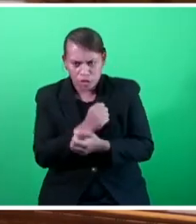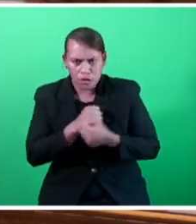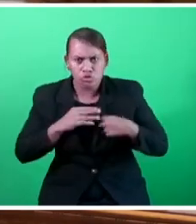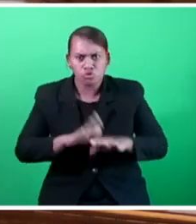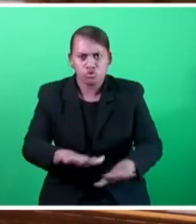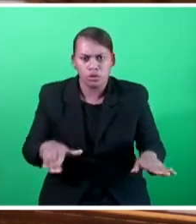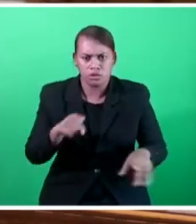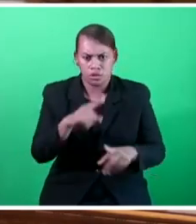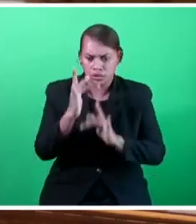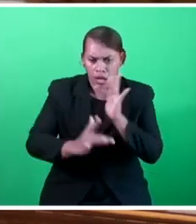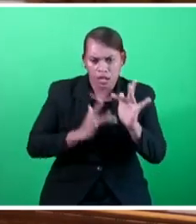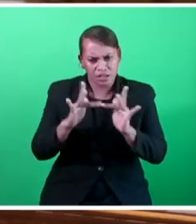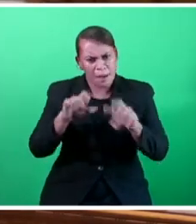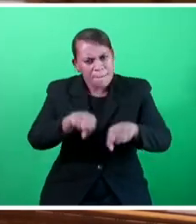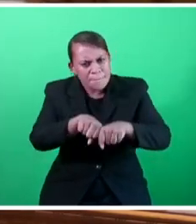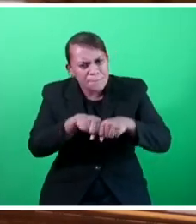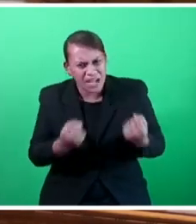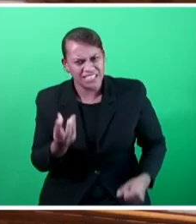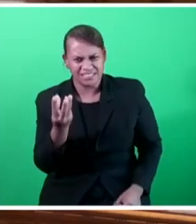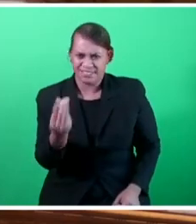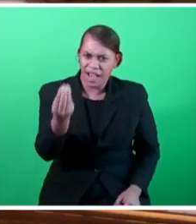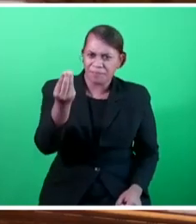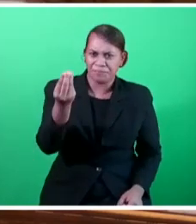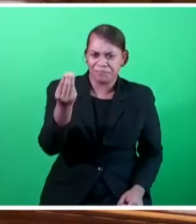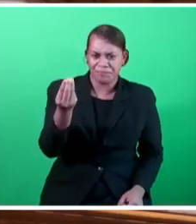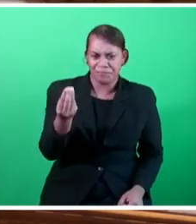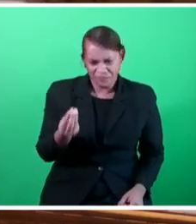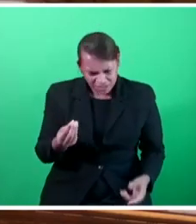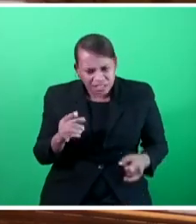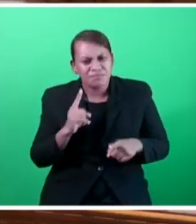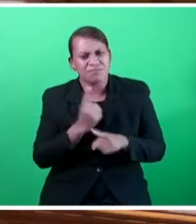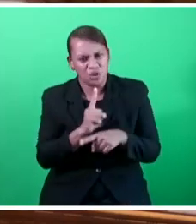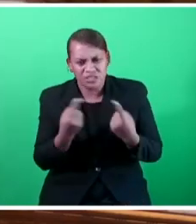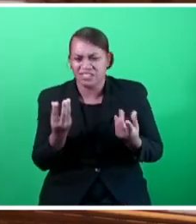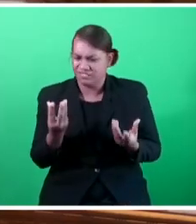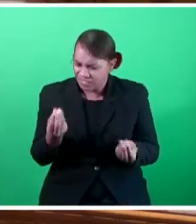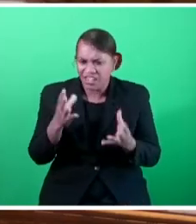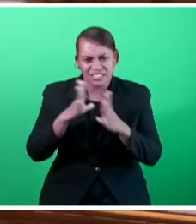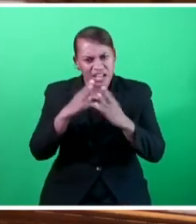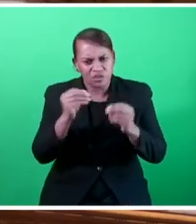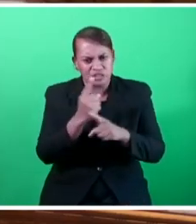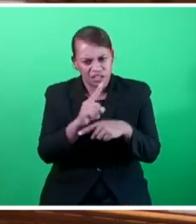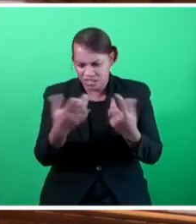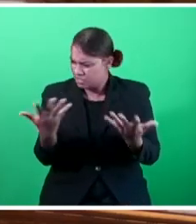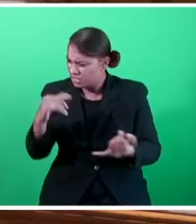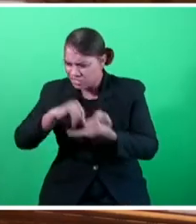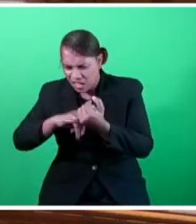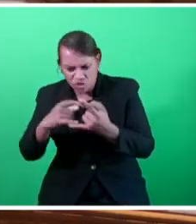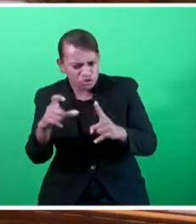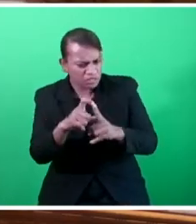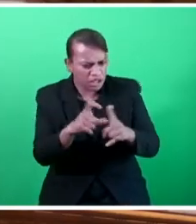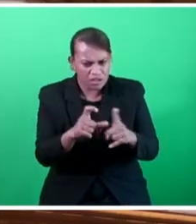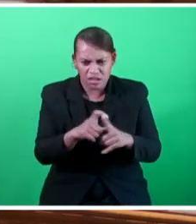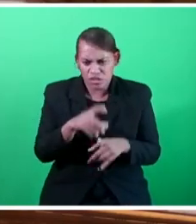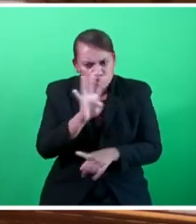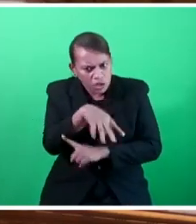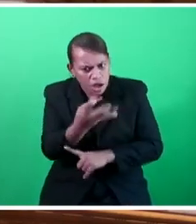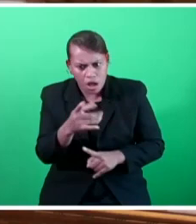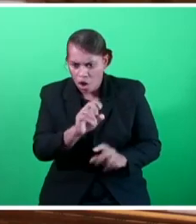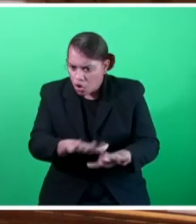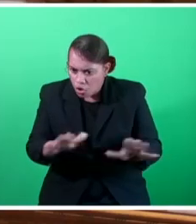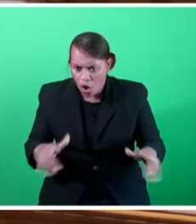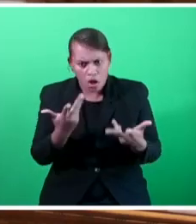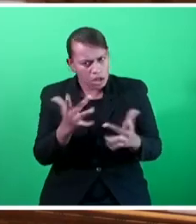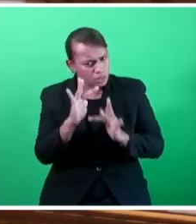with our sons and daughters, but also take the initiative to check your children's internet surfing history frequently